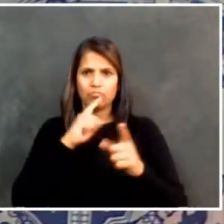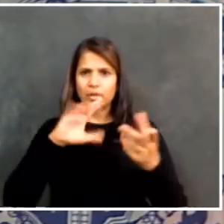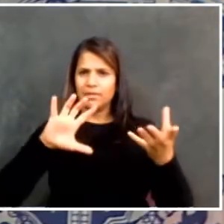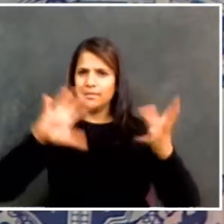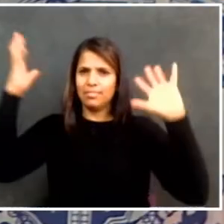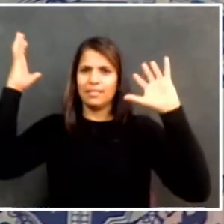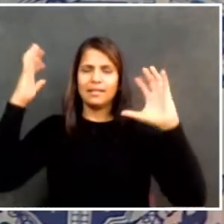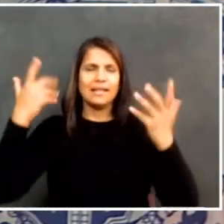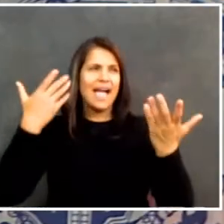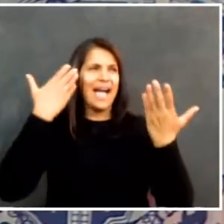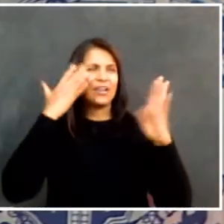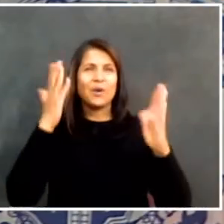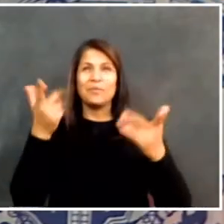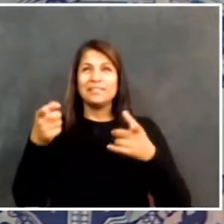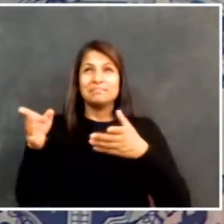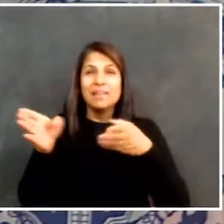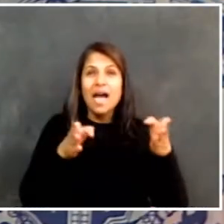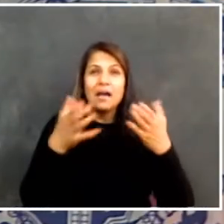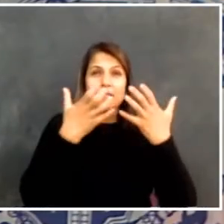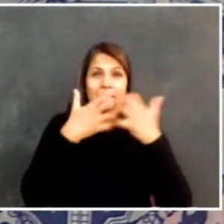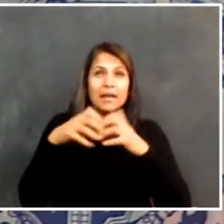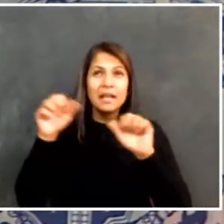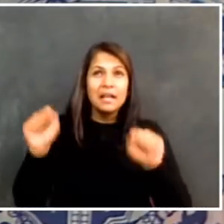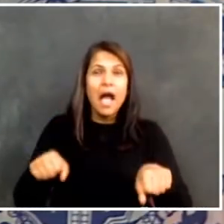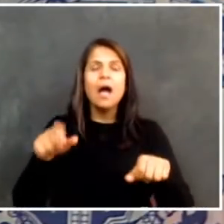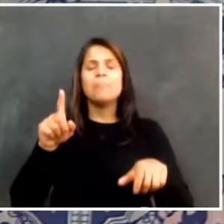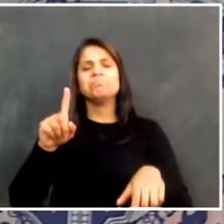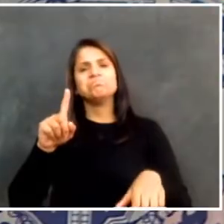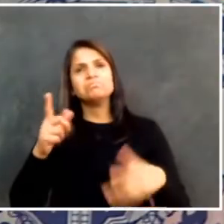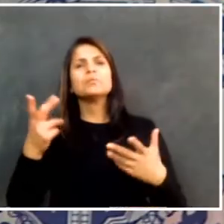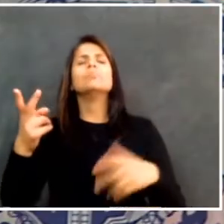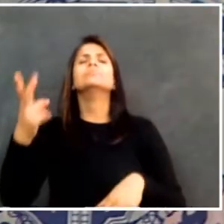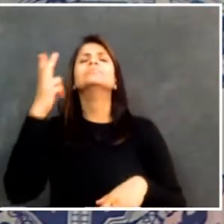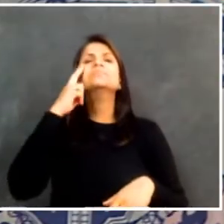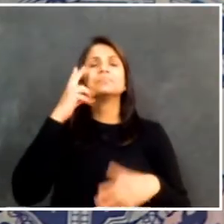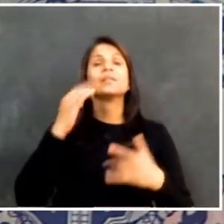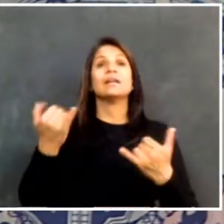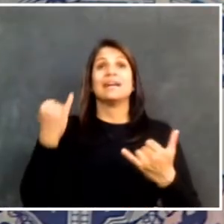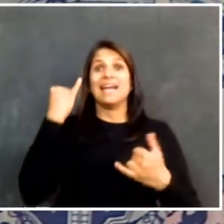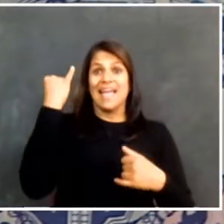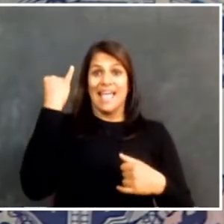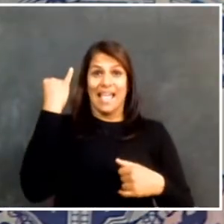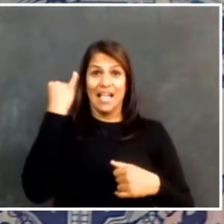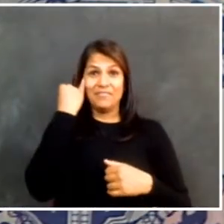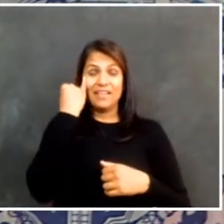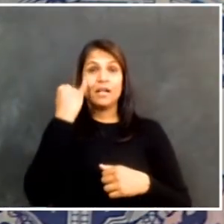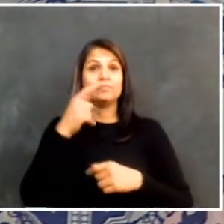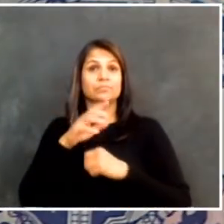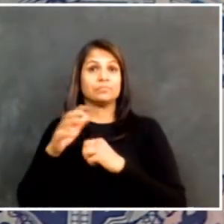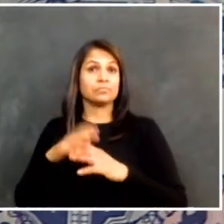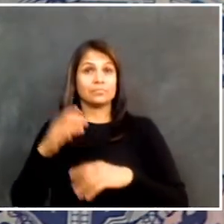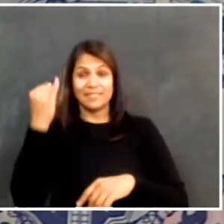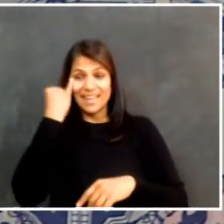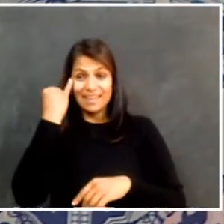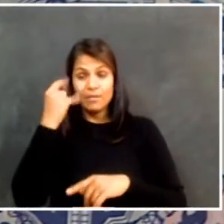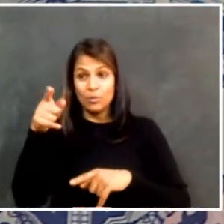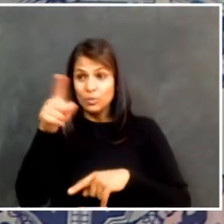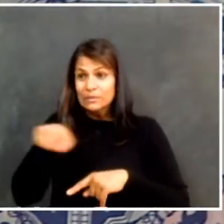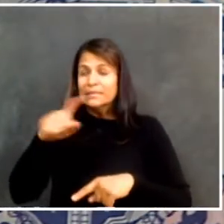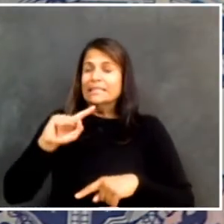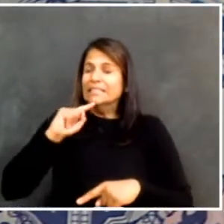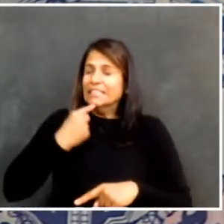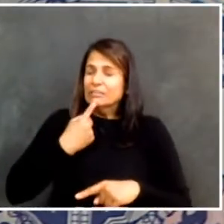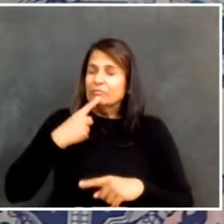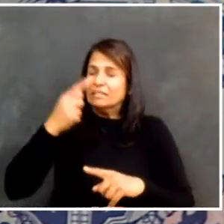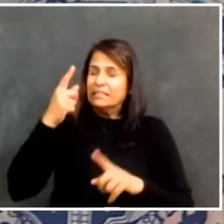it. If they cannot pay, we'll provide it. If they can if they need healthcare and we can get it, and we can get them on an